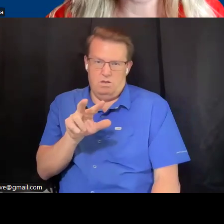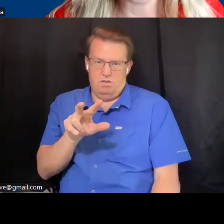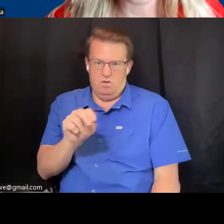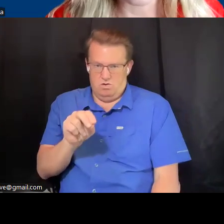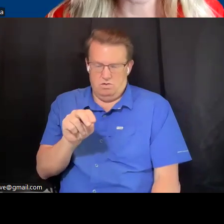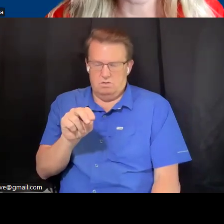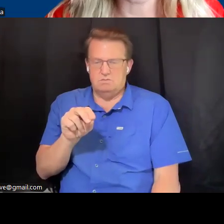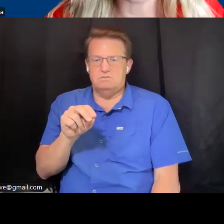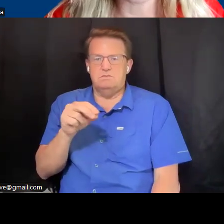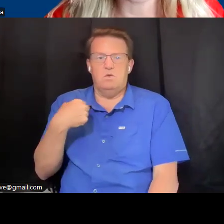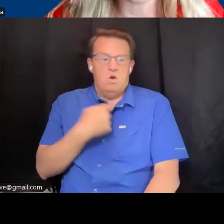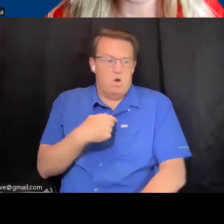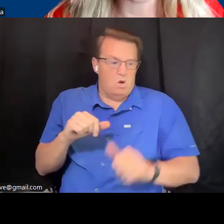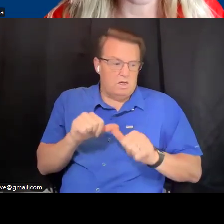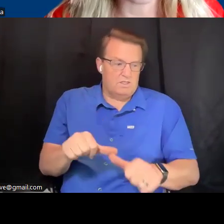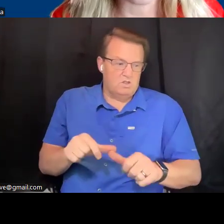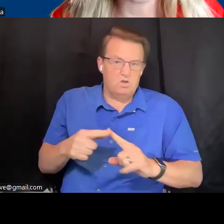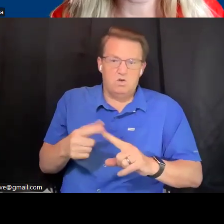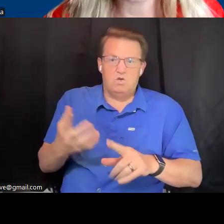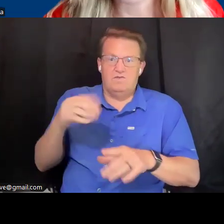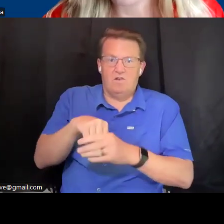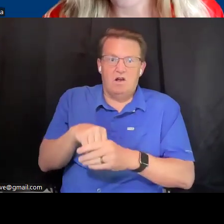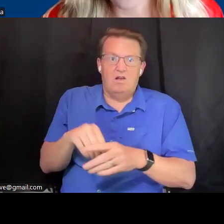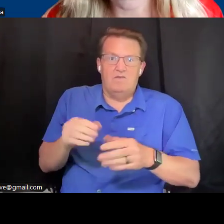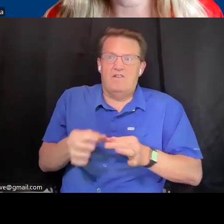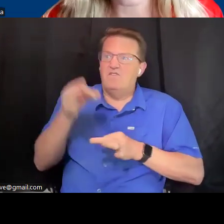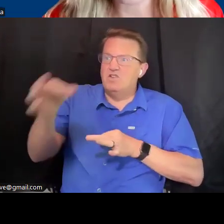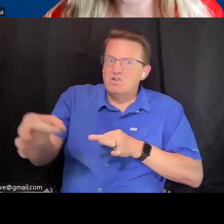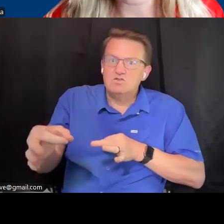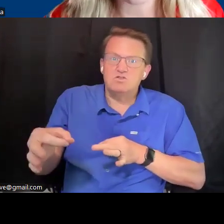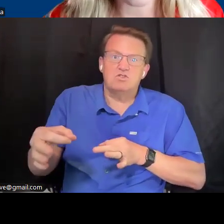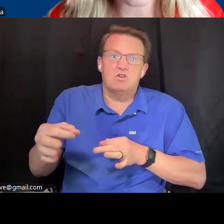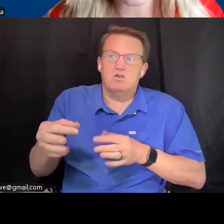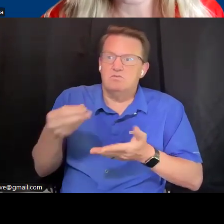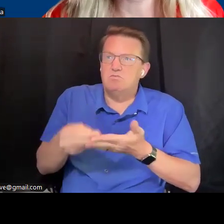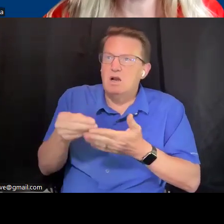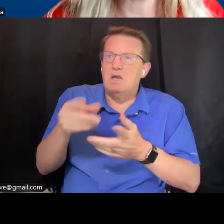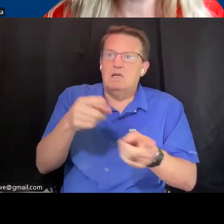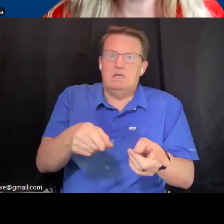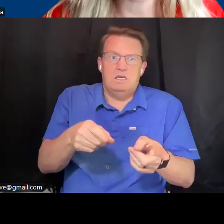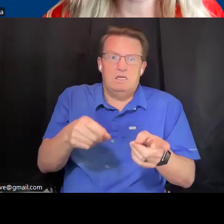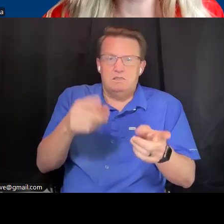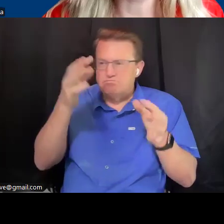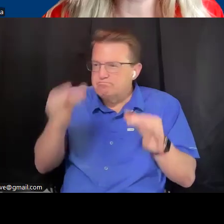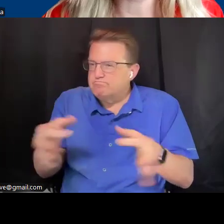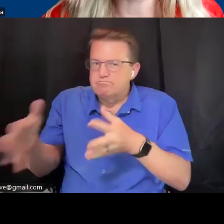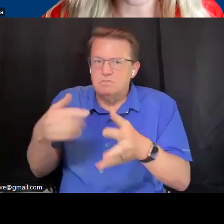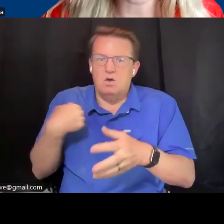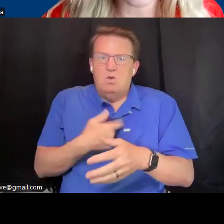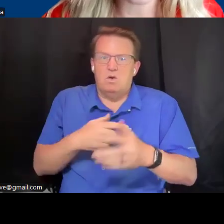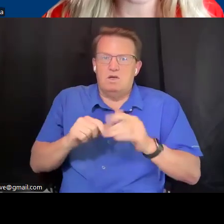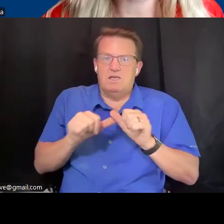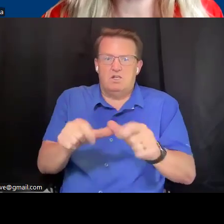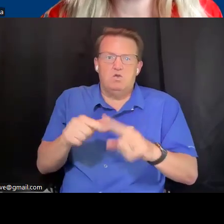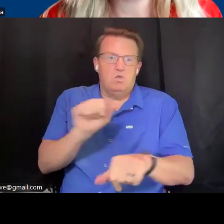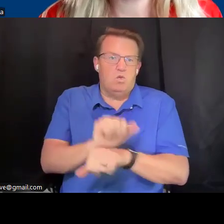to engage on the future IF allocations, the carryover policy, base funding, and we're continuing to work through the budget process